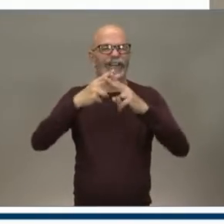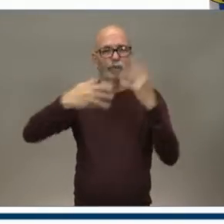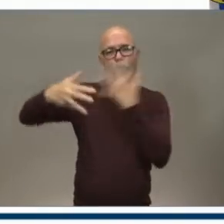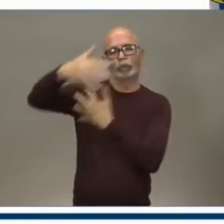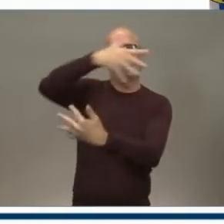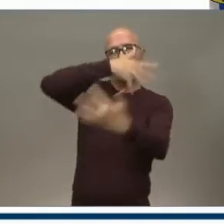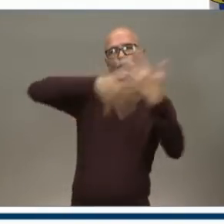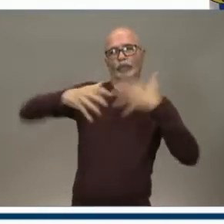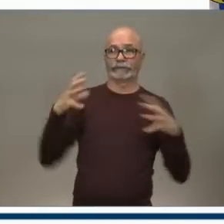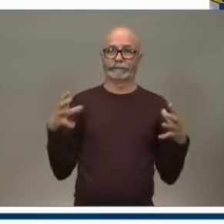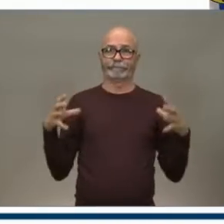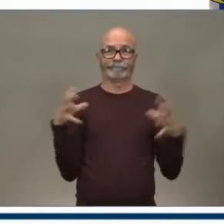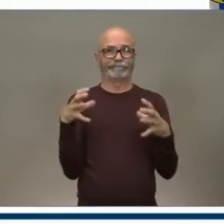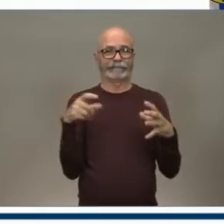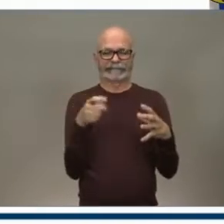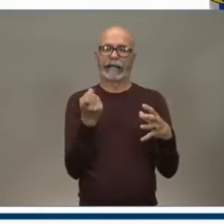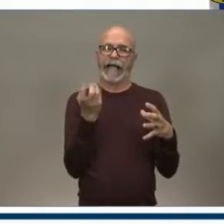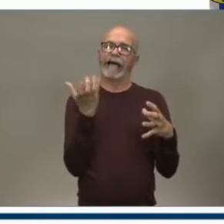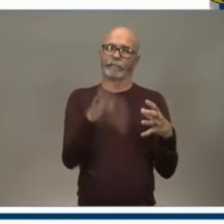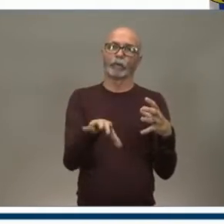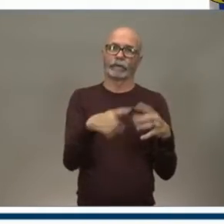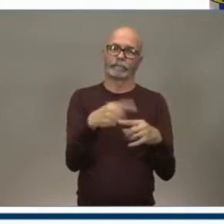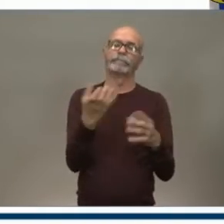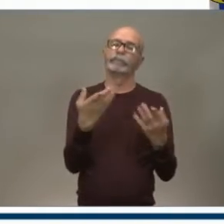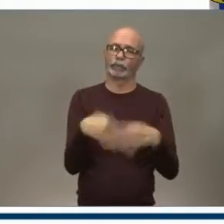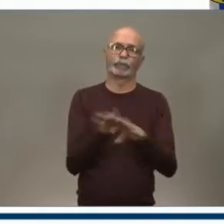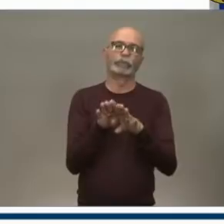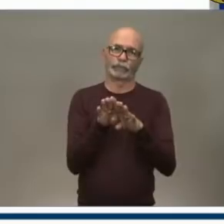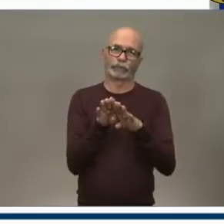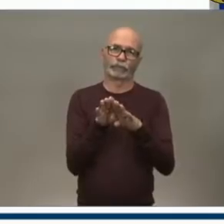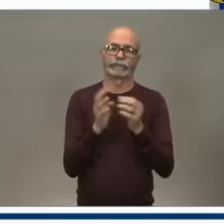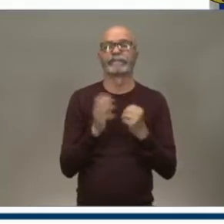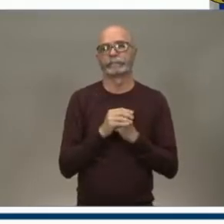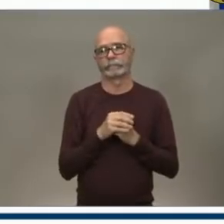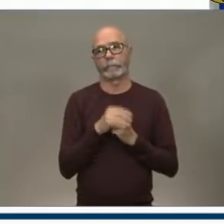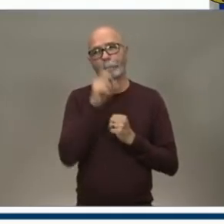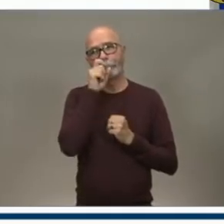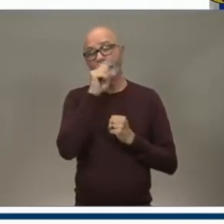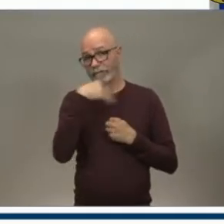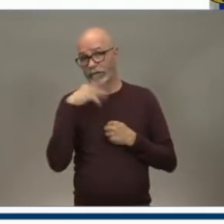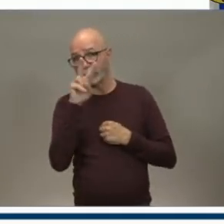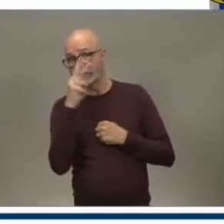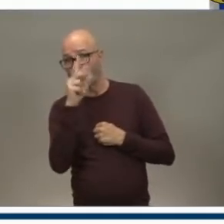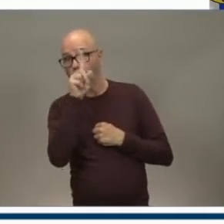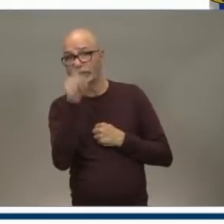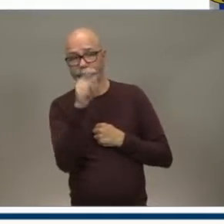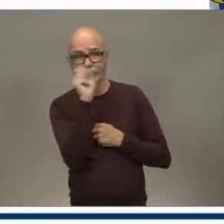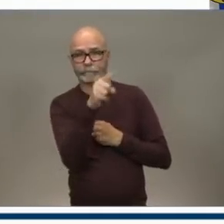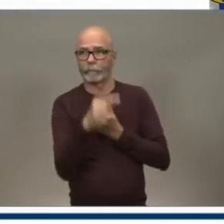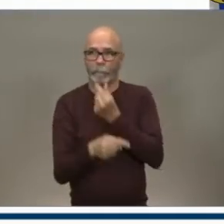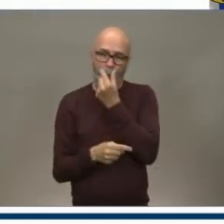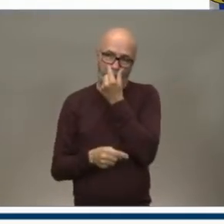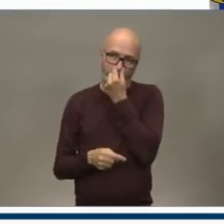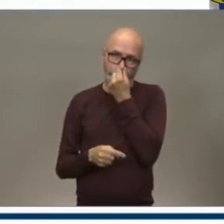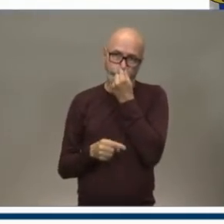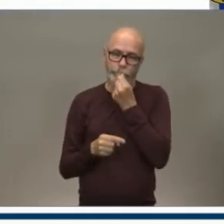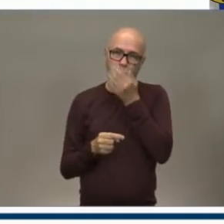Go ahead with your follow-up, Sean. All right, and both you gentlemen have been using kind of the